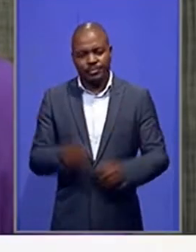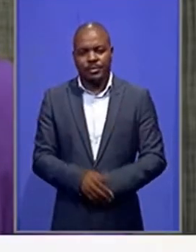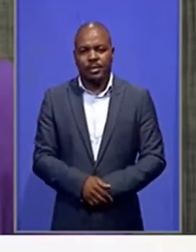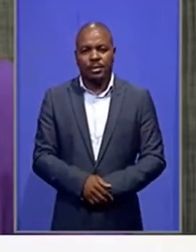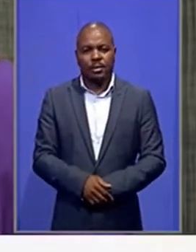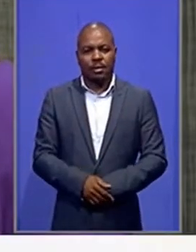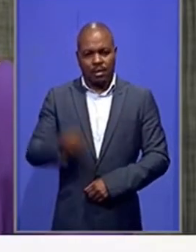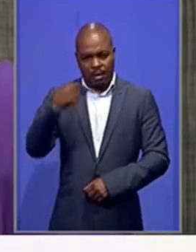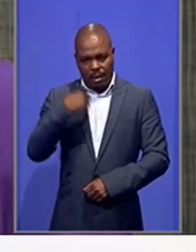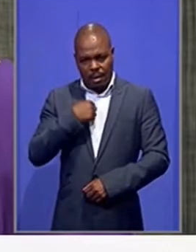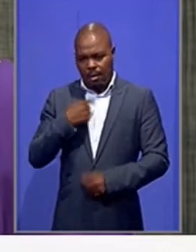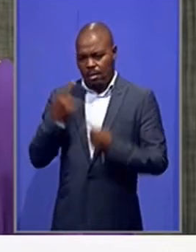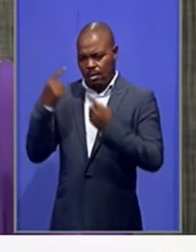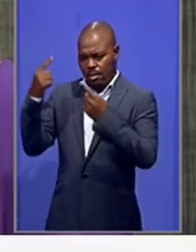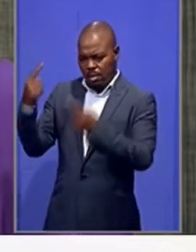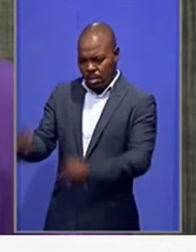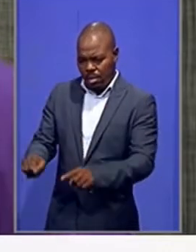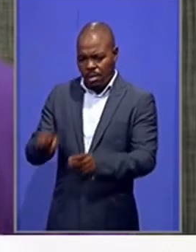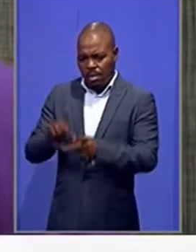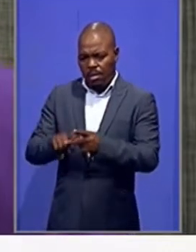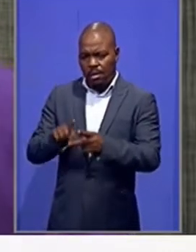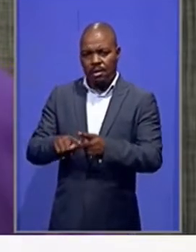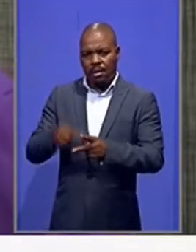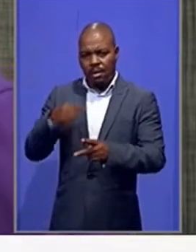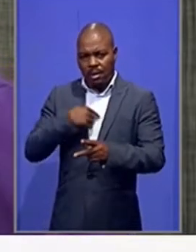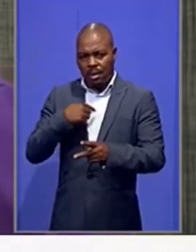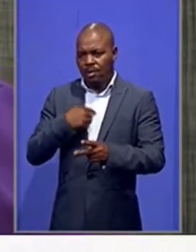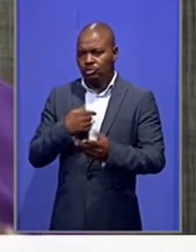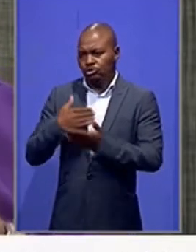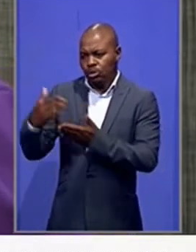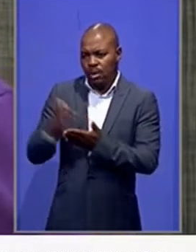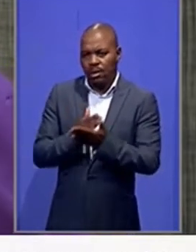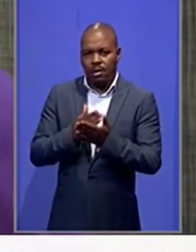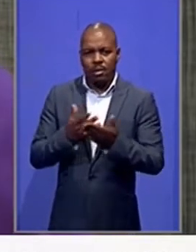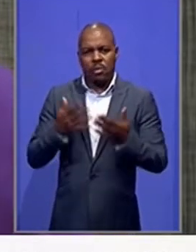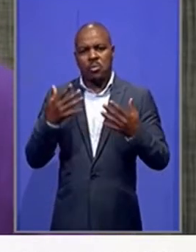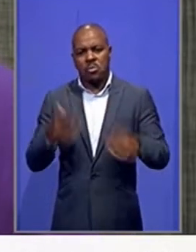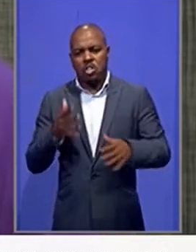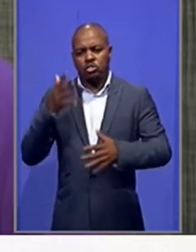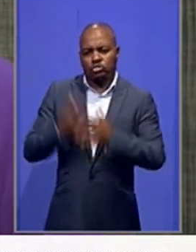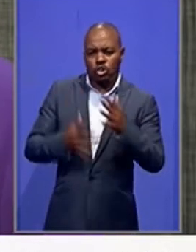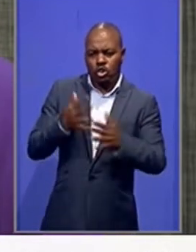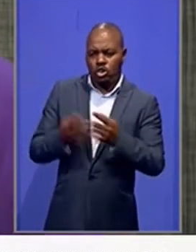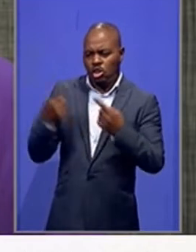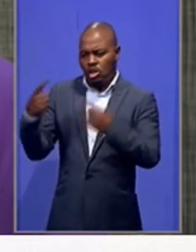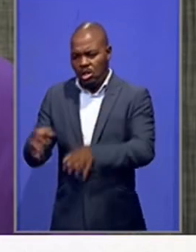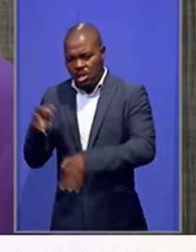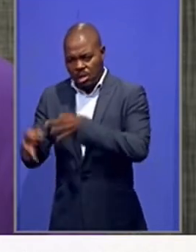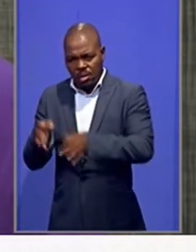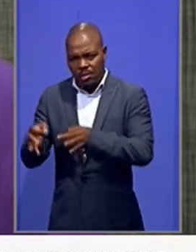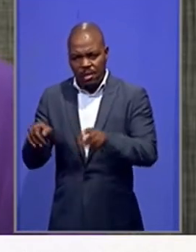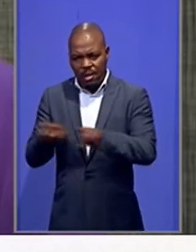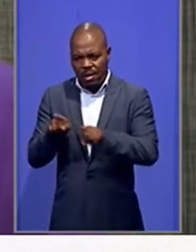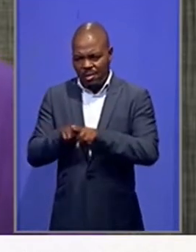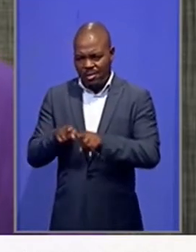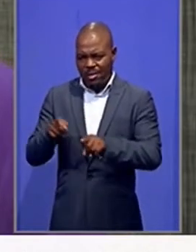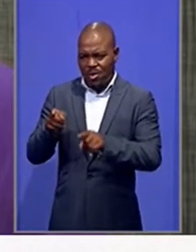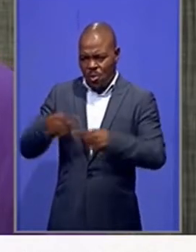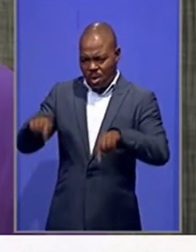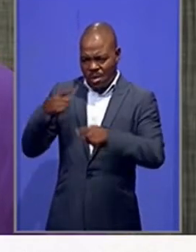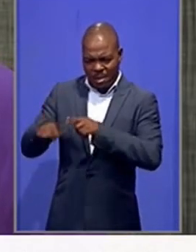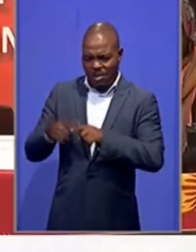and make this place a place where I come and share anecdotal jokes with you as if we are here